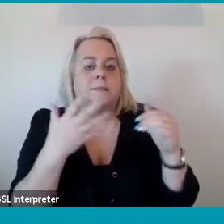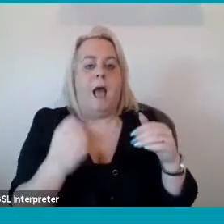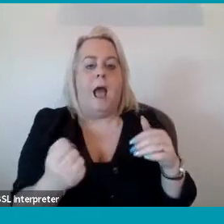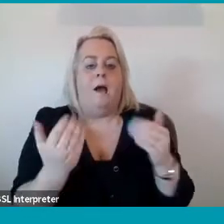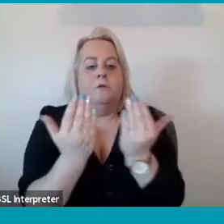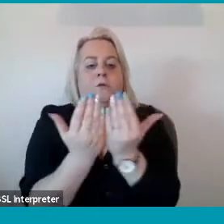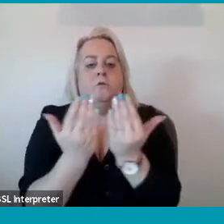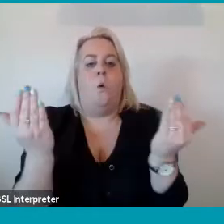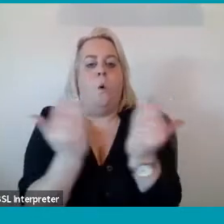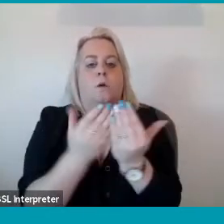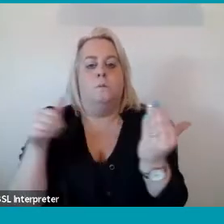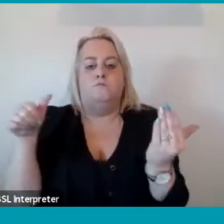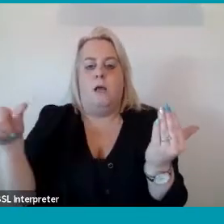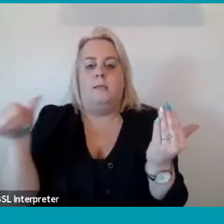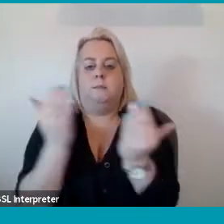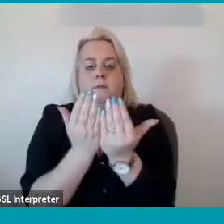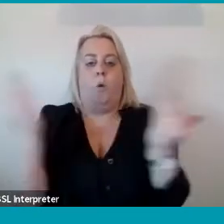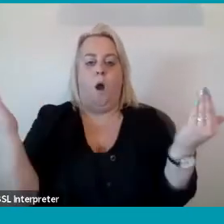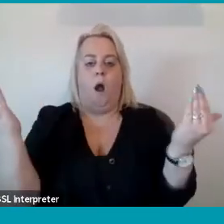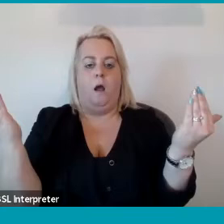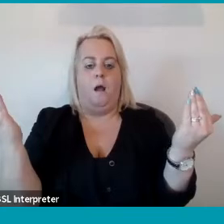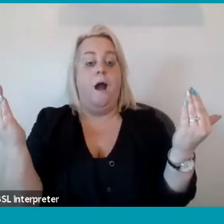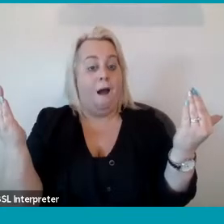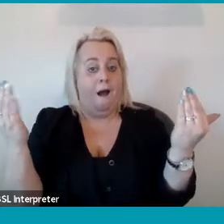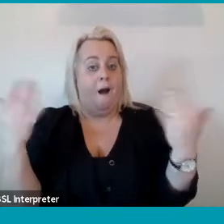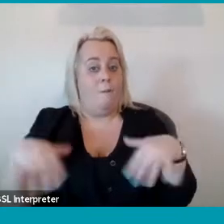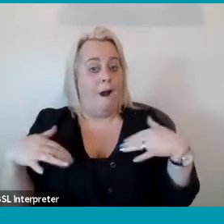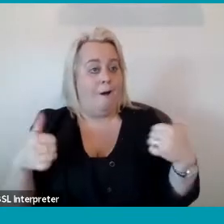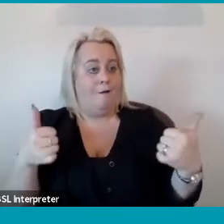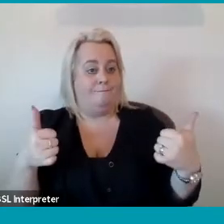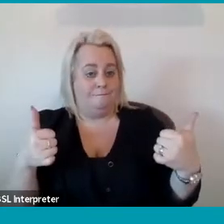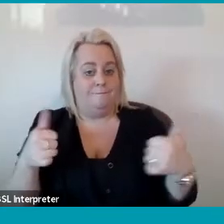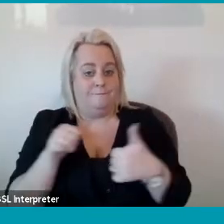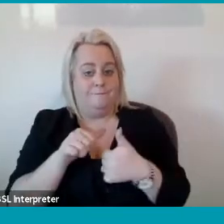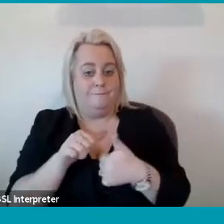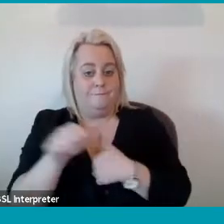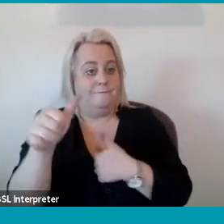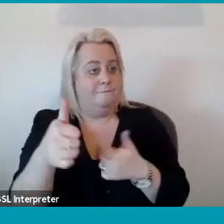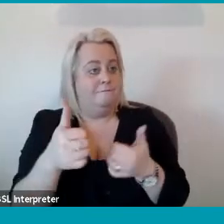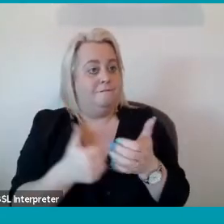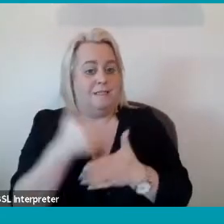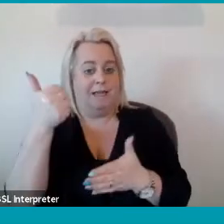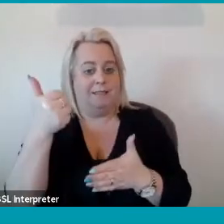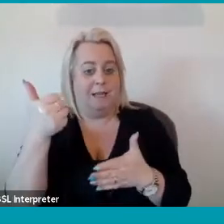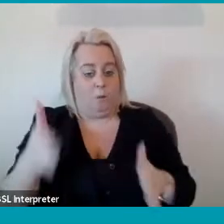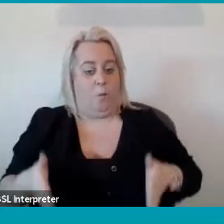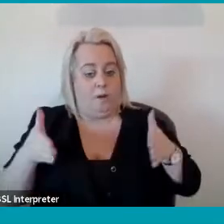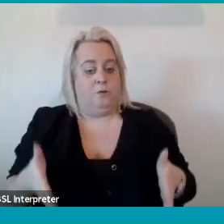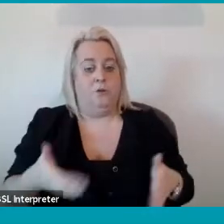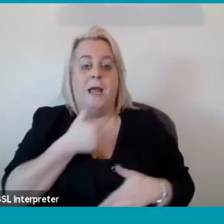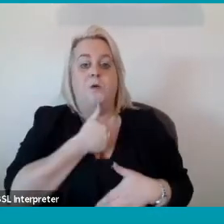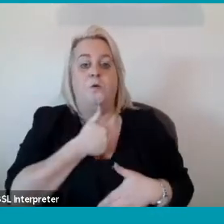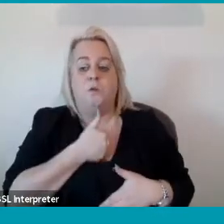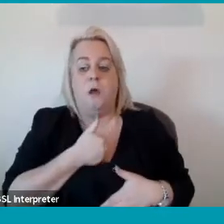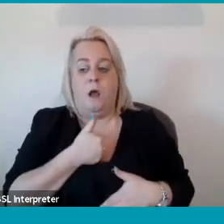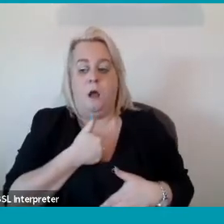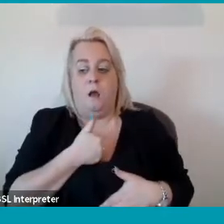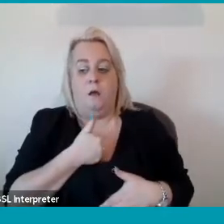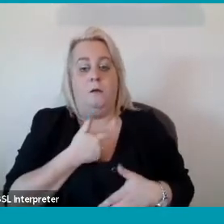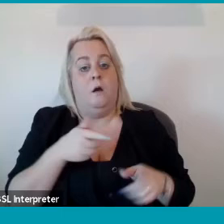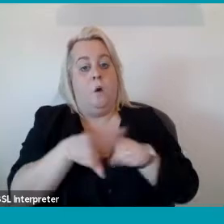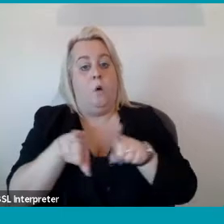press a button and the door opens, yes, that's great for somebody who uses a wheelchair. It's also great for someone who's pushing a